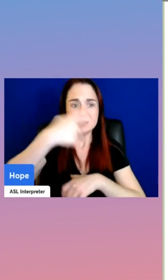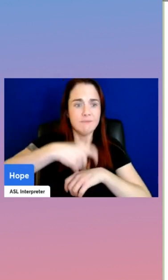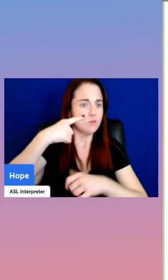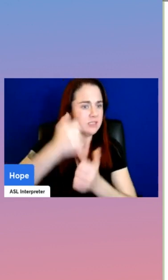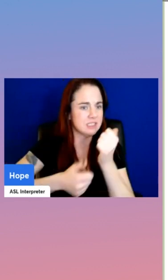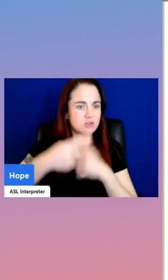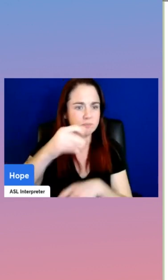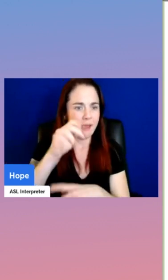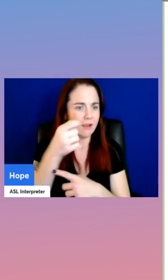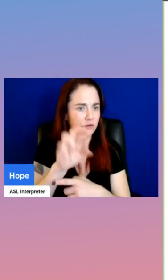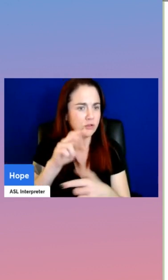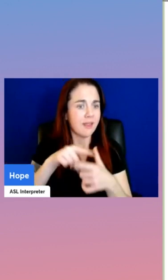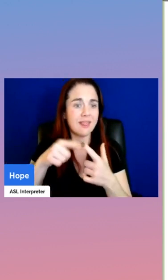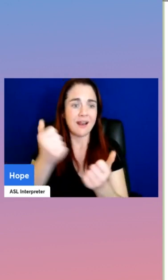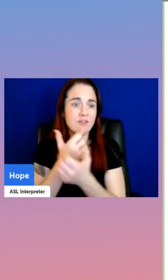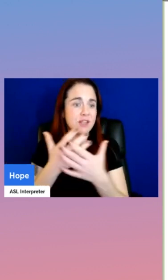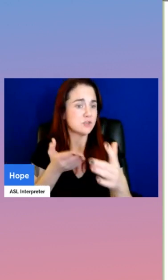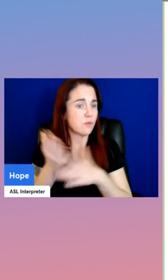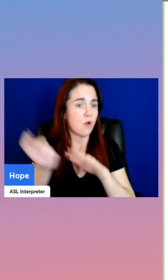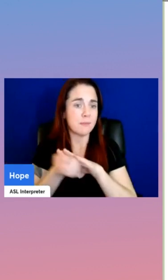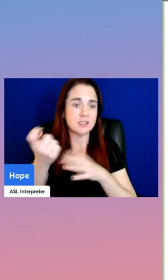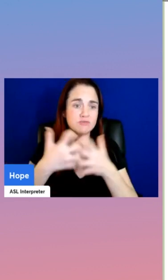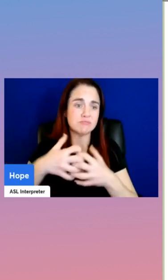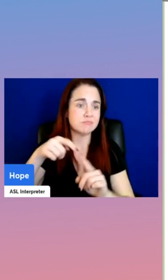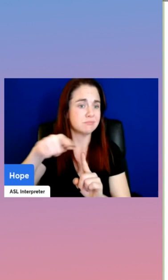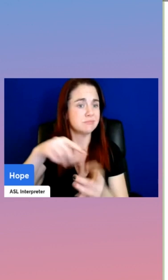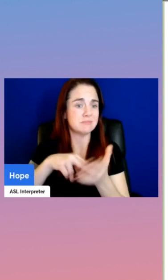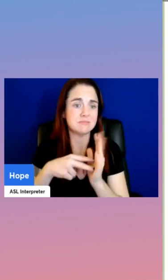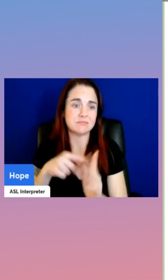and everything is done through automation, so there is no